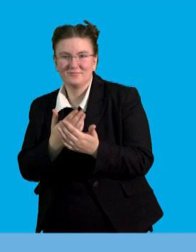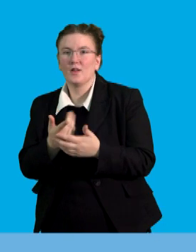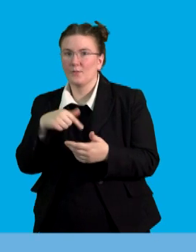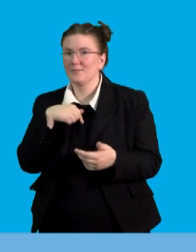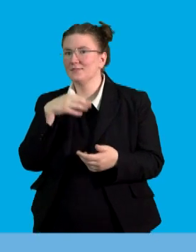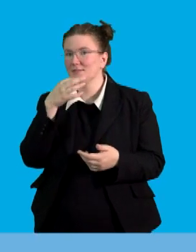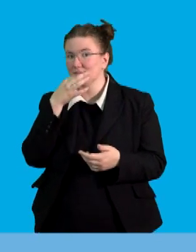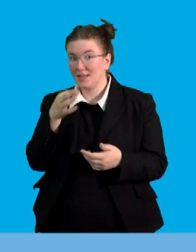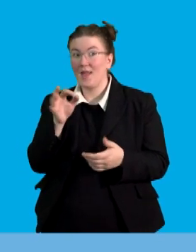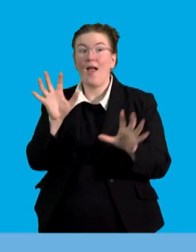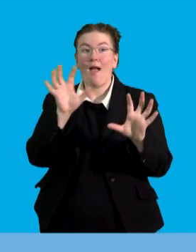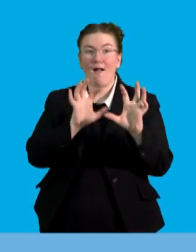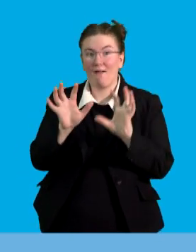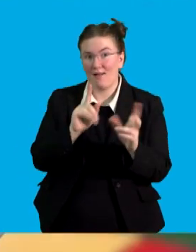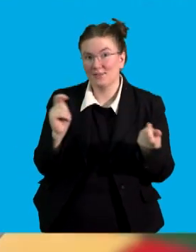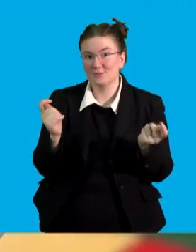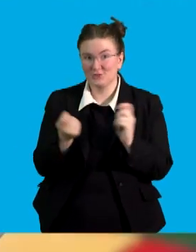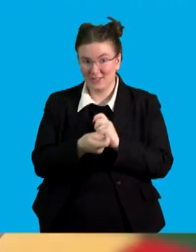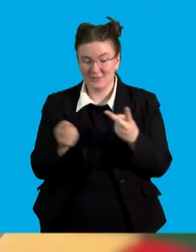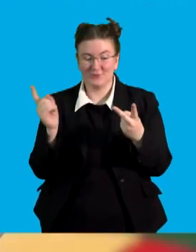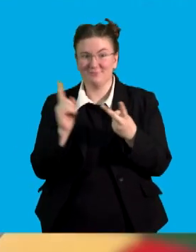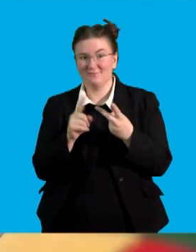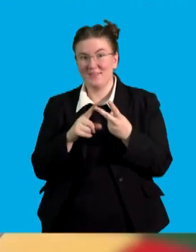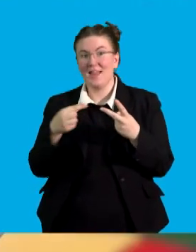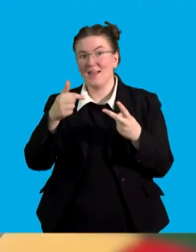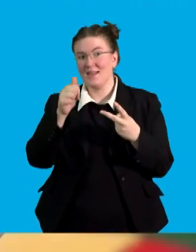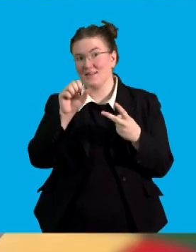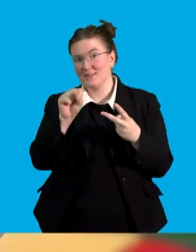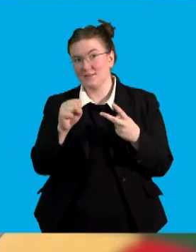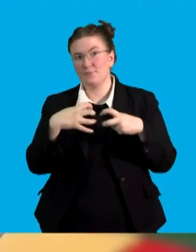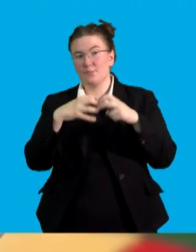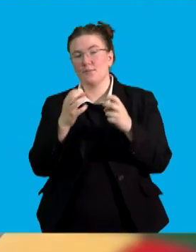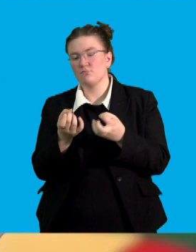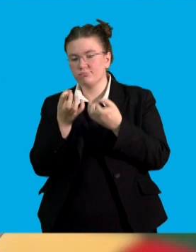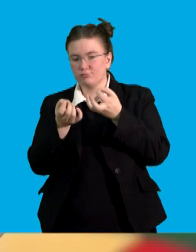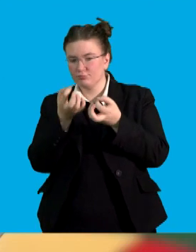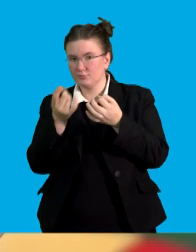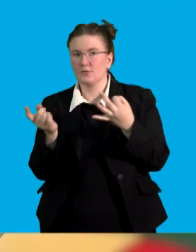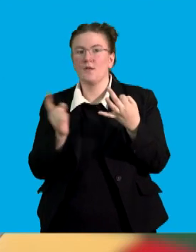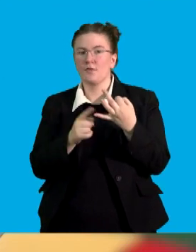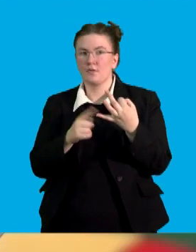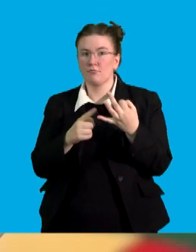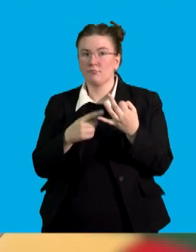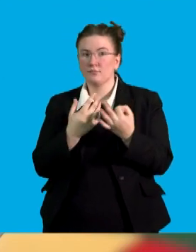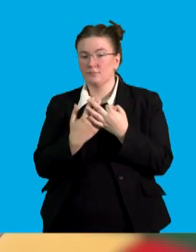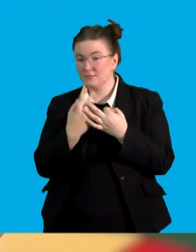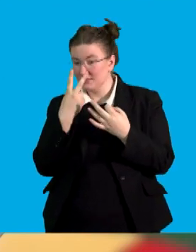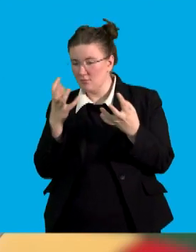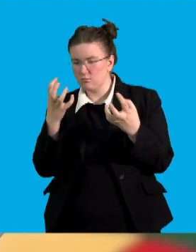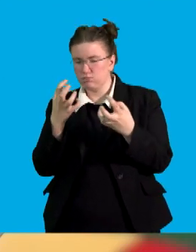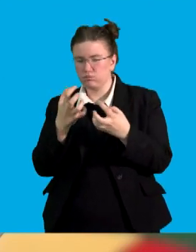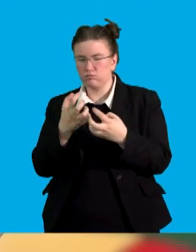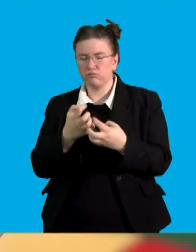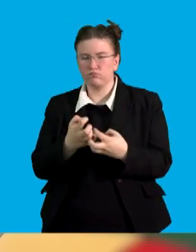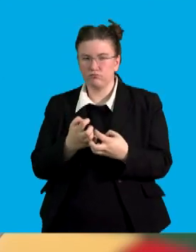we're saying that color change, a gas being formed by way of bubbles. Number three, we can also see the